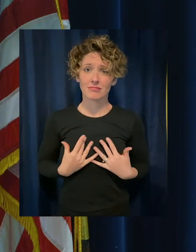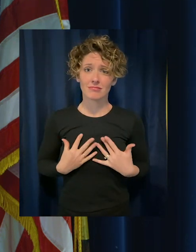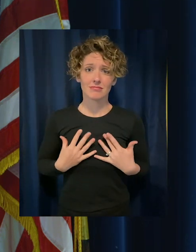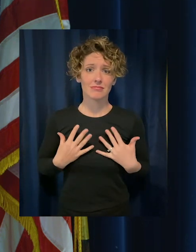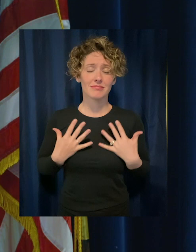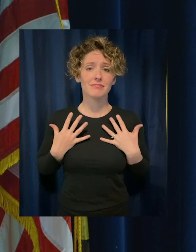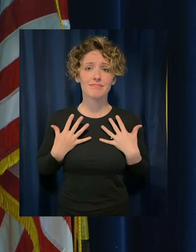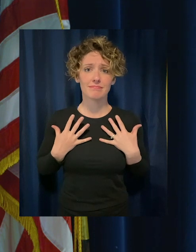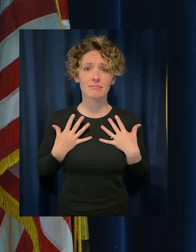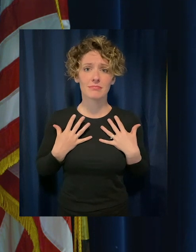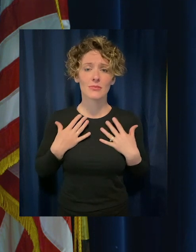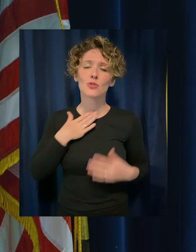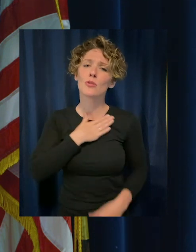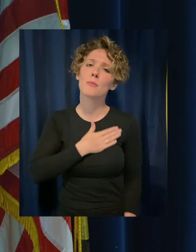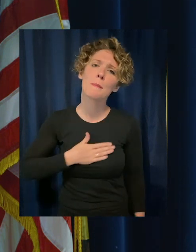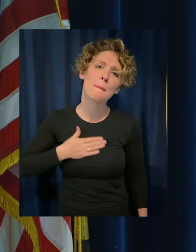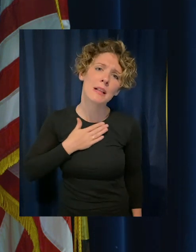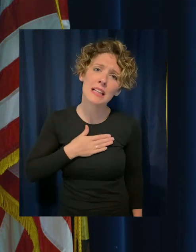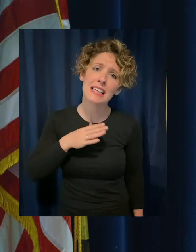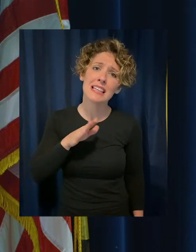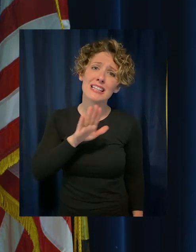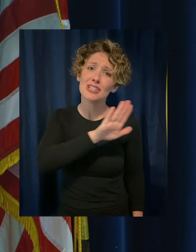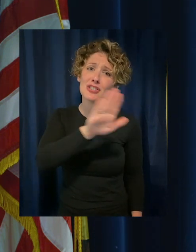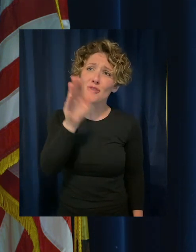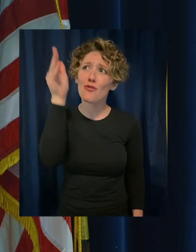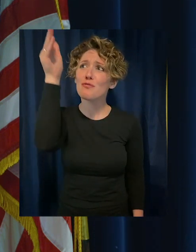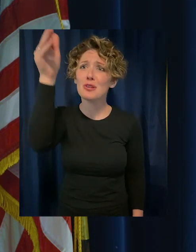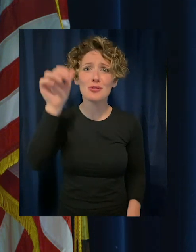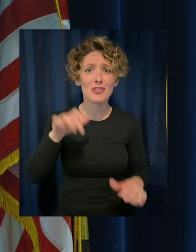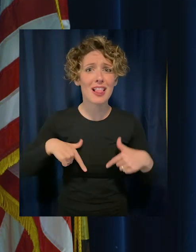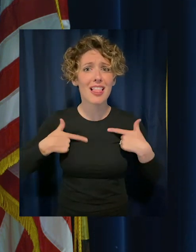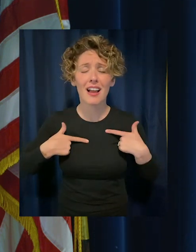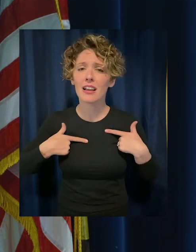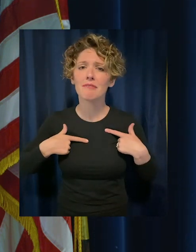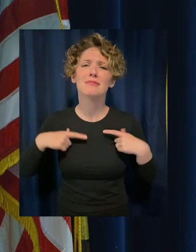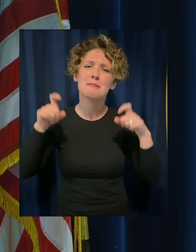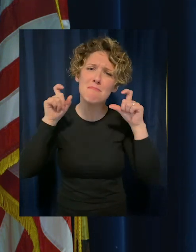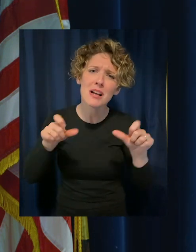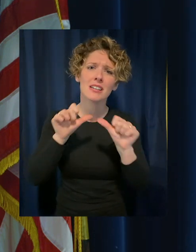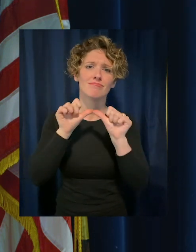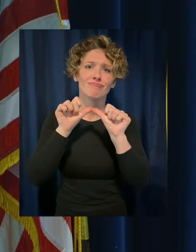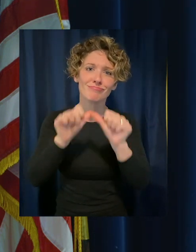others. And just see, you will be paid back in kind.